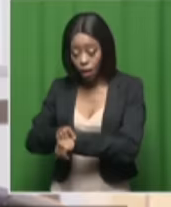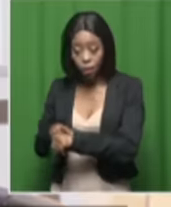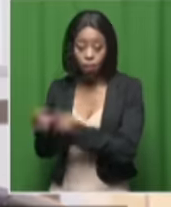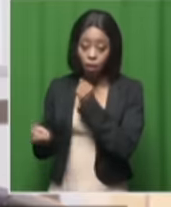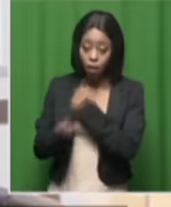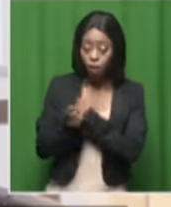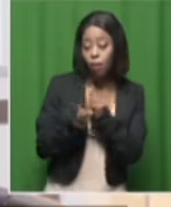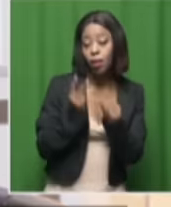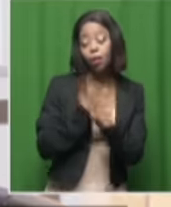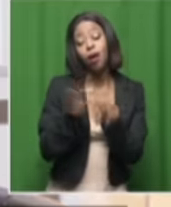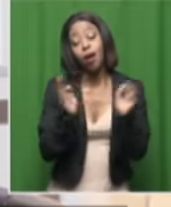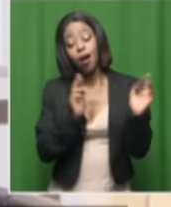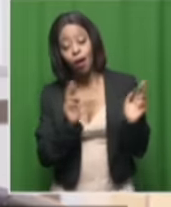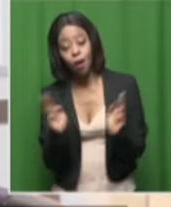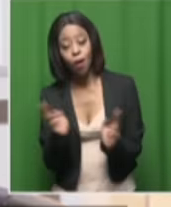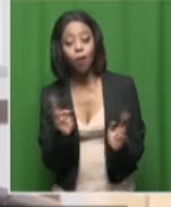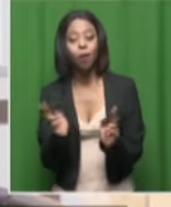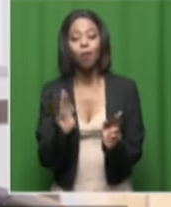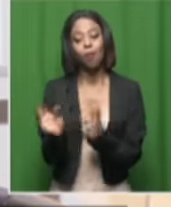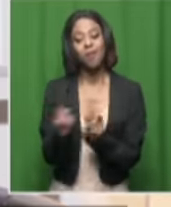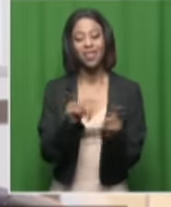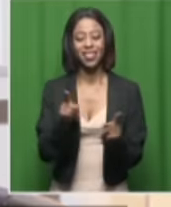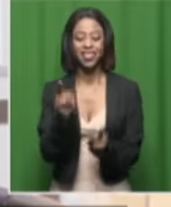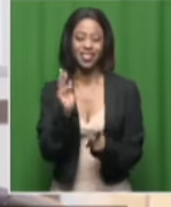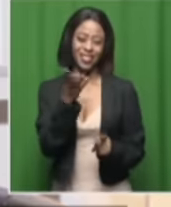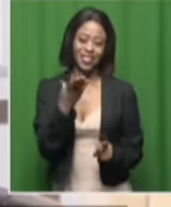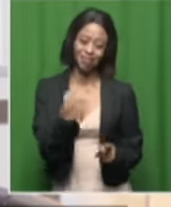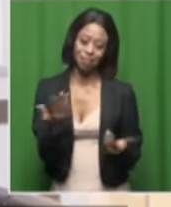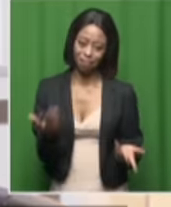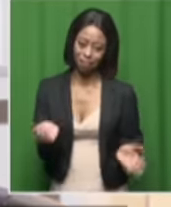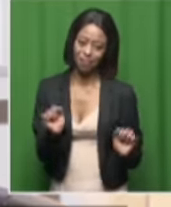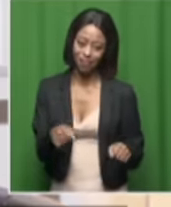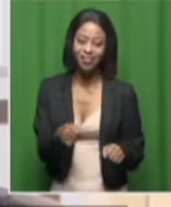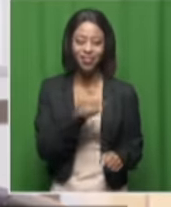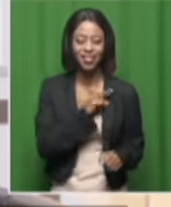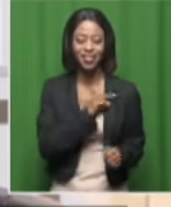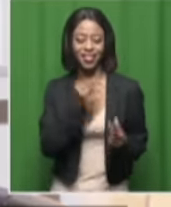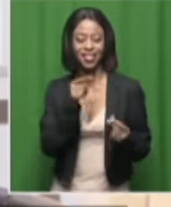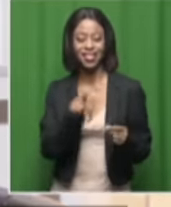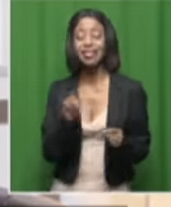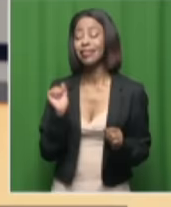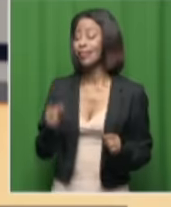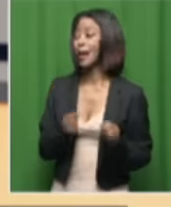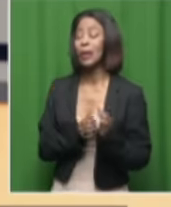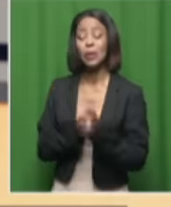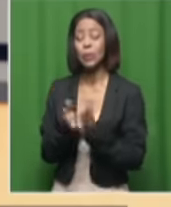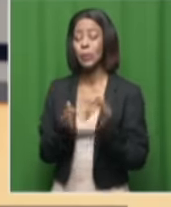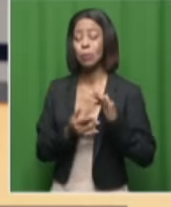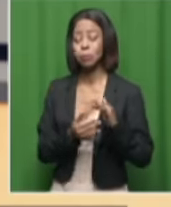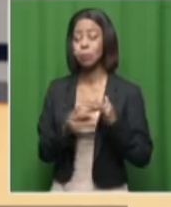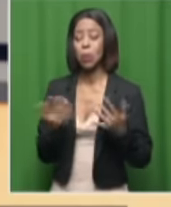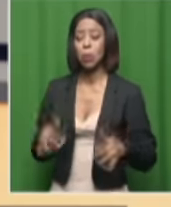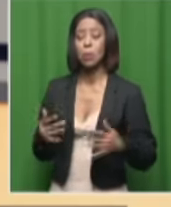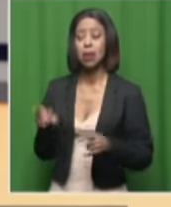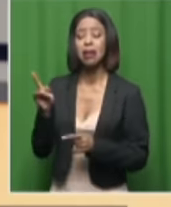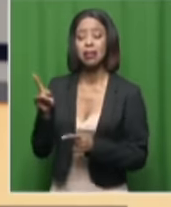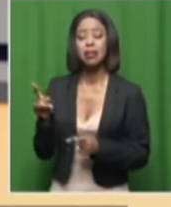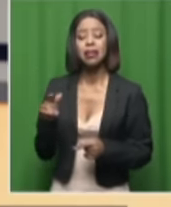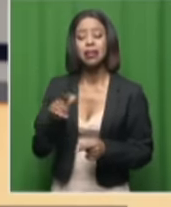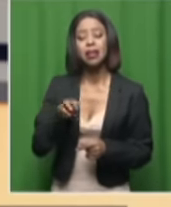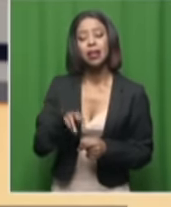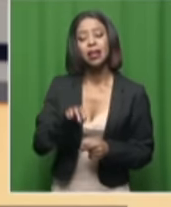comes, hopefully he will have you a chance. Put the young man up. Such a feisty young man that one is, Rene Bogile